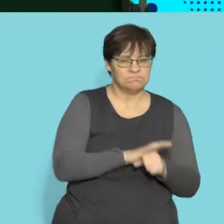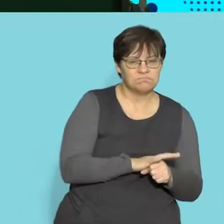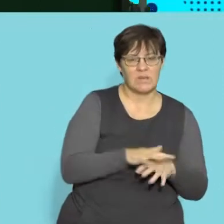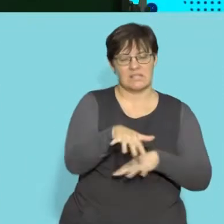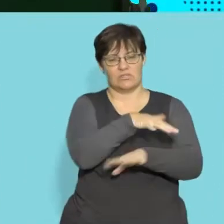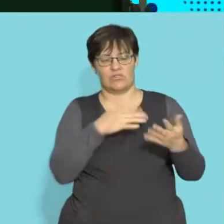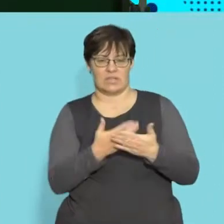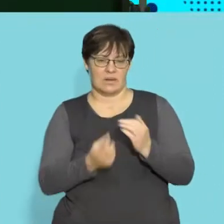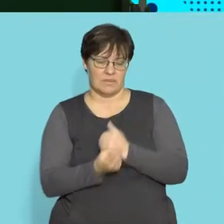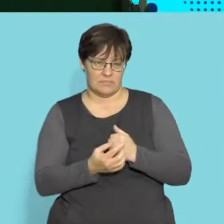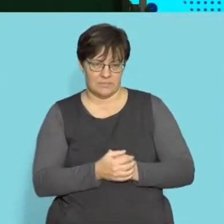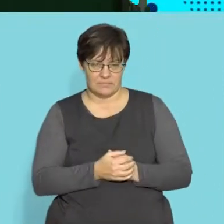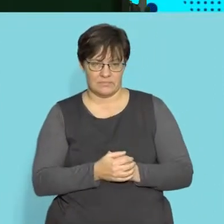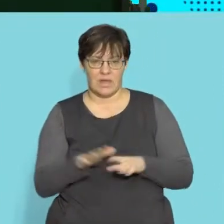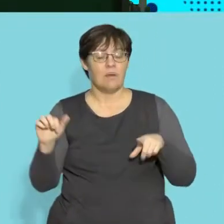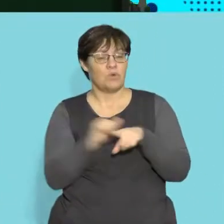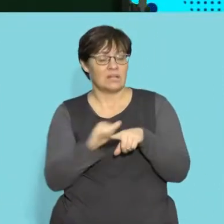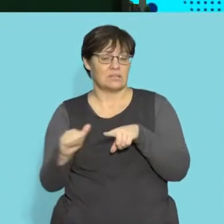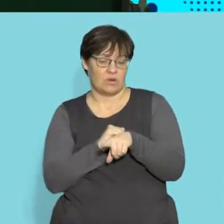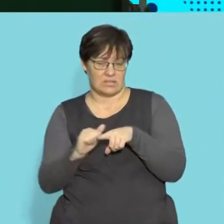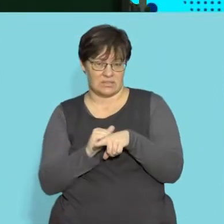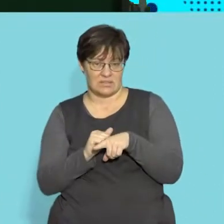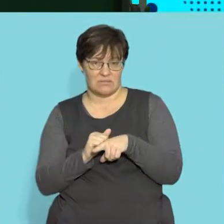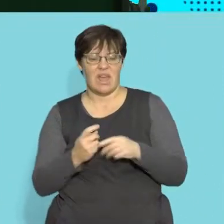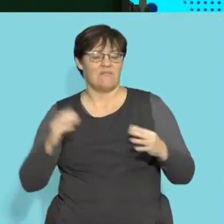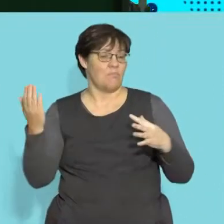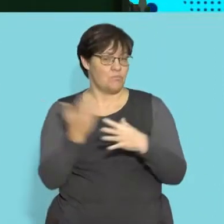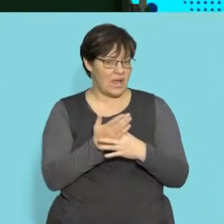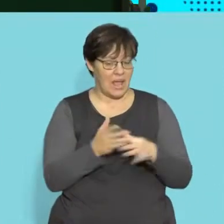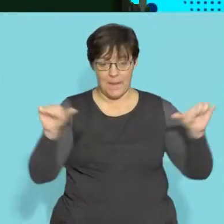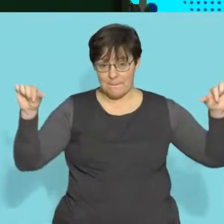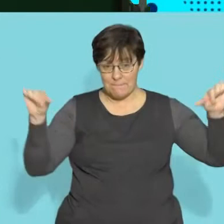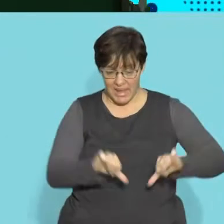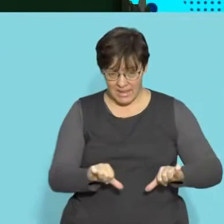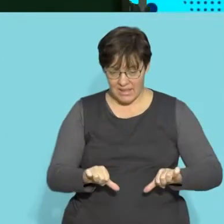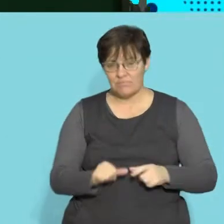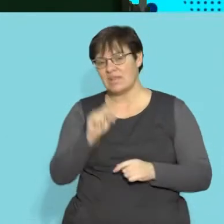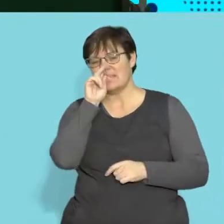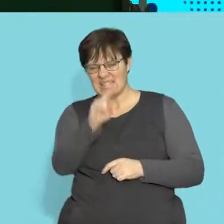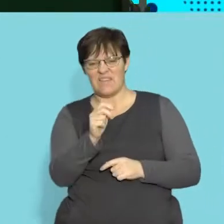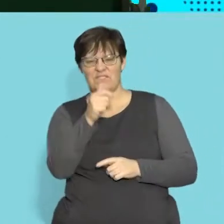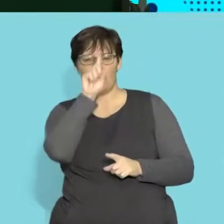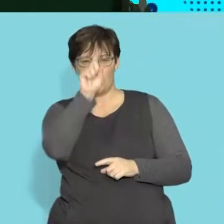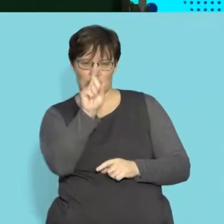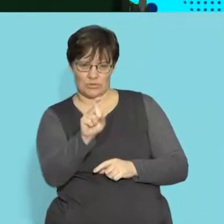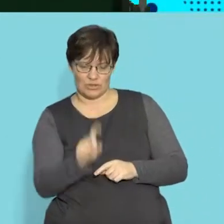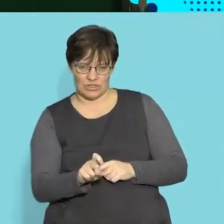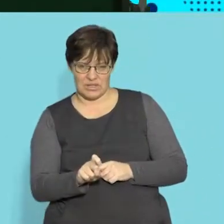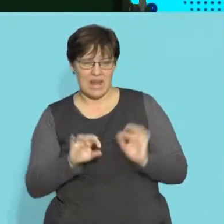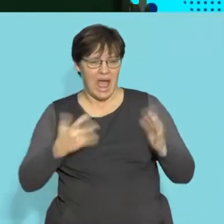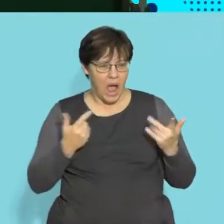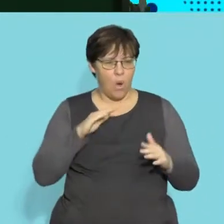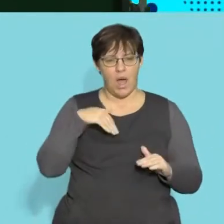pressurized situation. Practice these. Let's have a little break. When we get back, we're going to look at a few more questions and